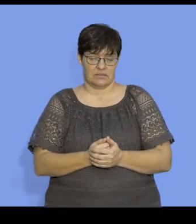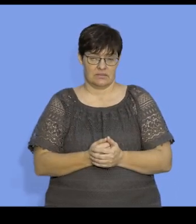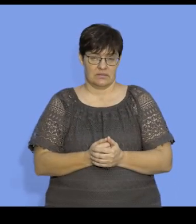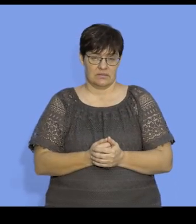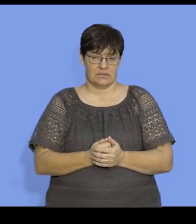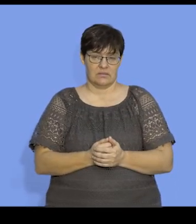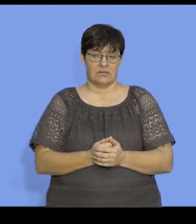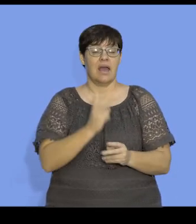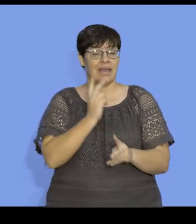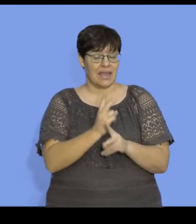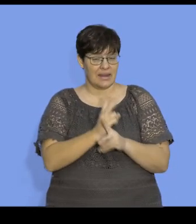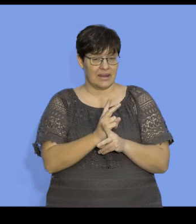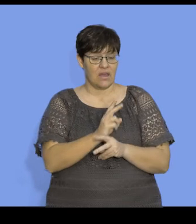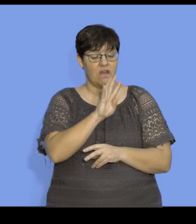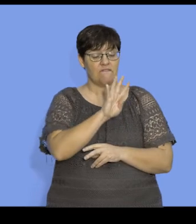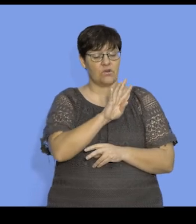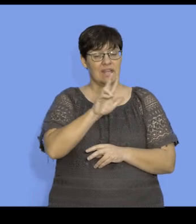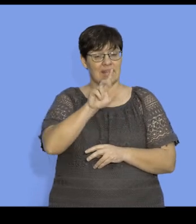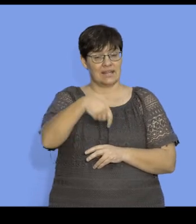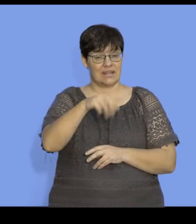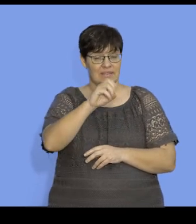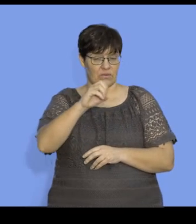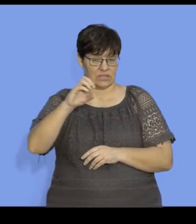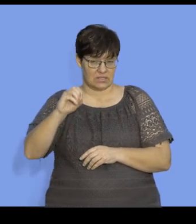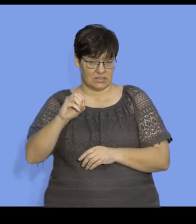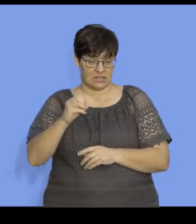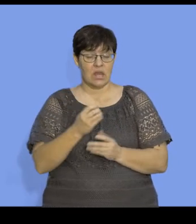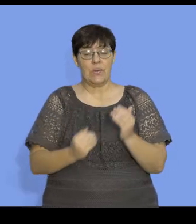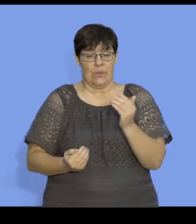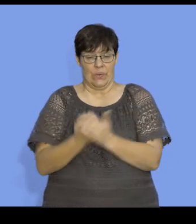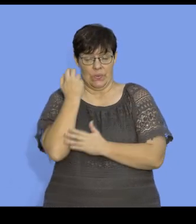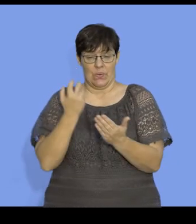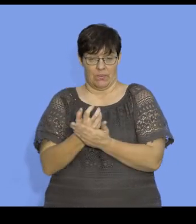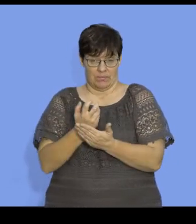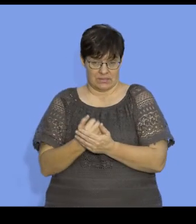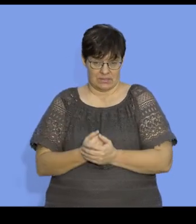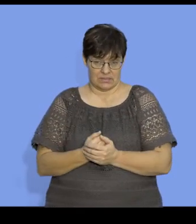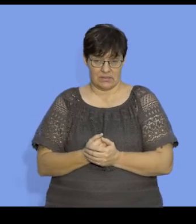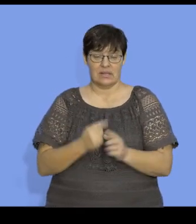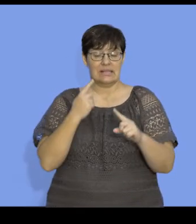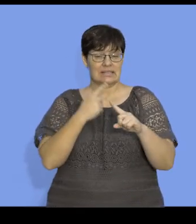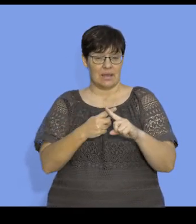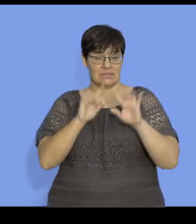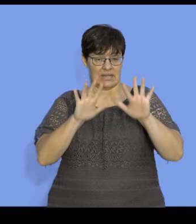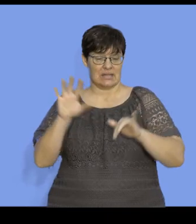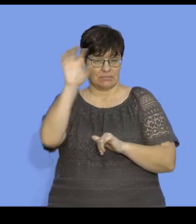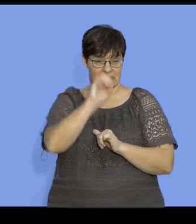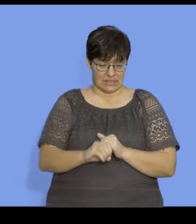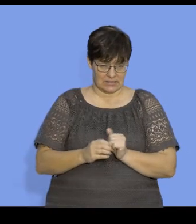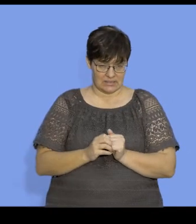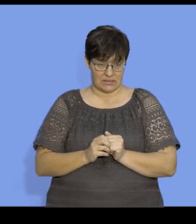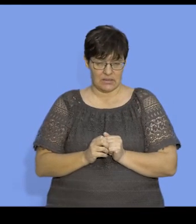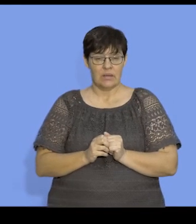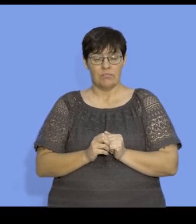again, I say 48,000 Rand, the value of the new equipment, times the 10%, which is your rate